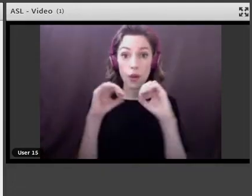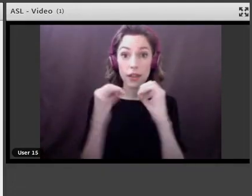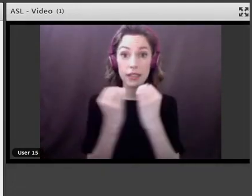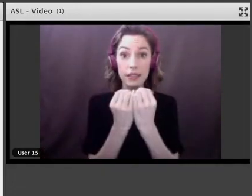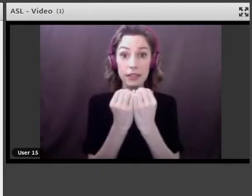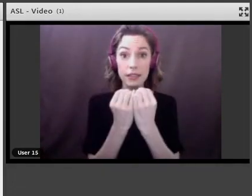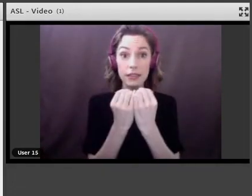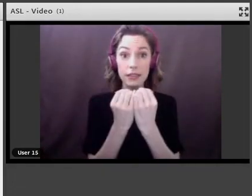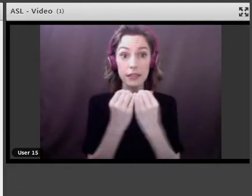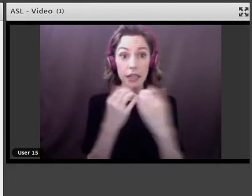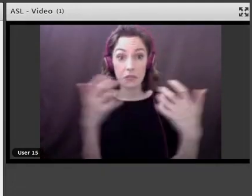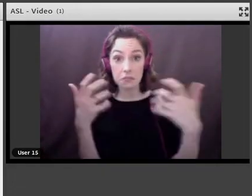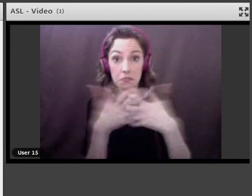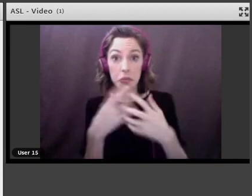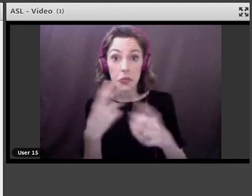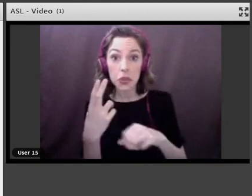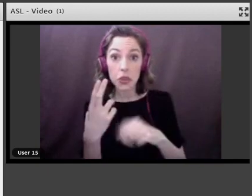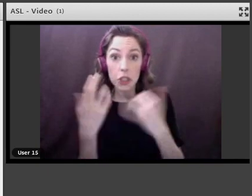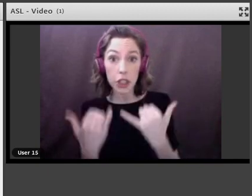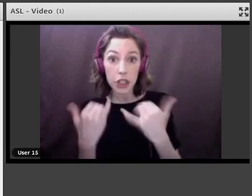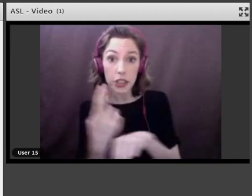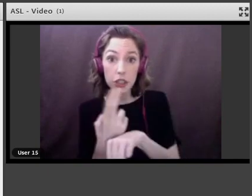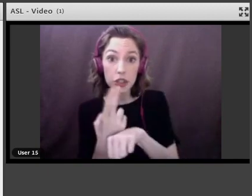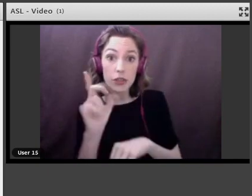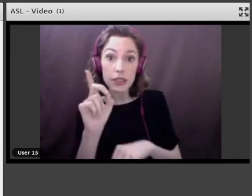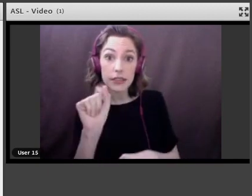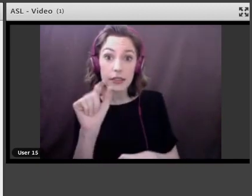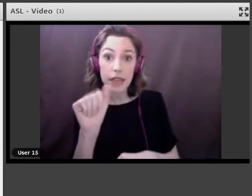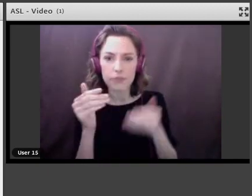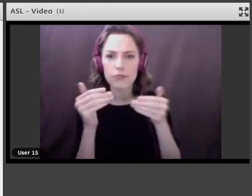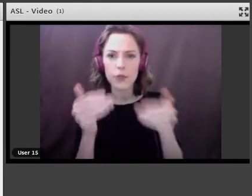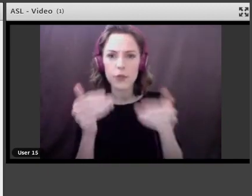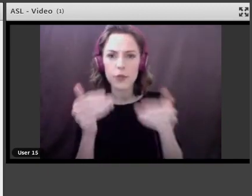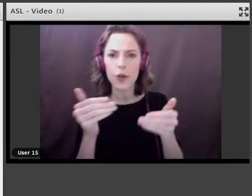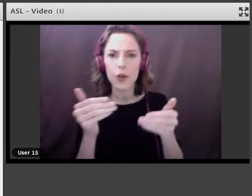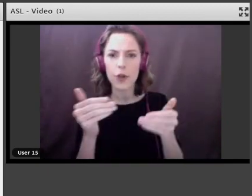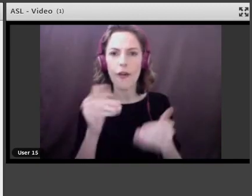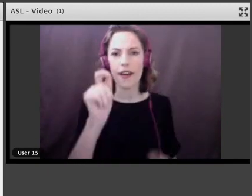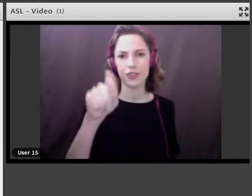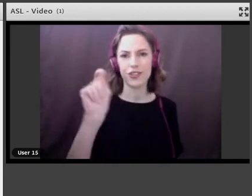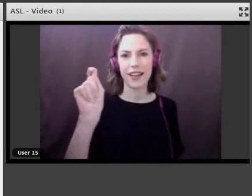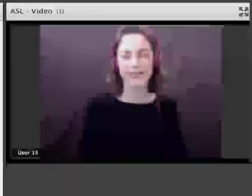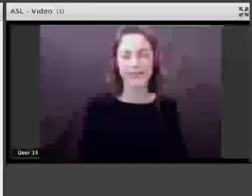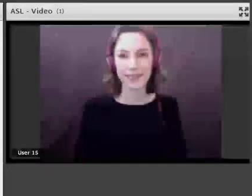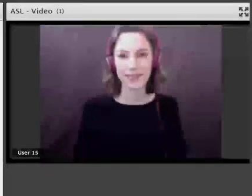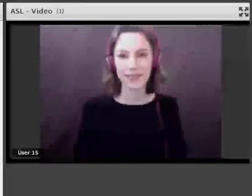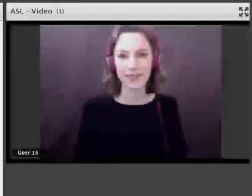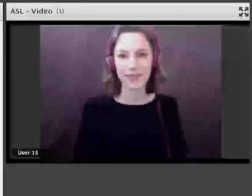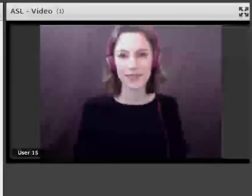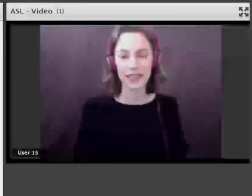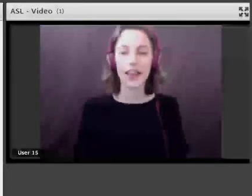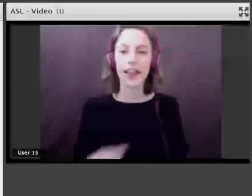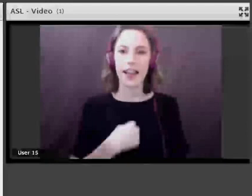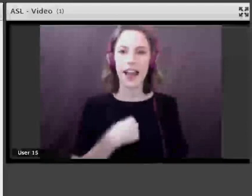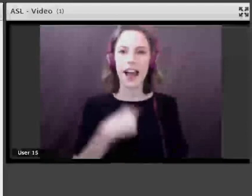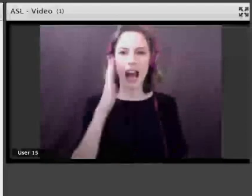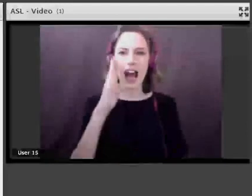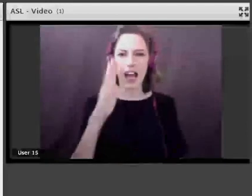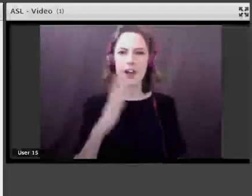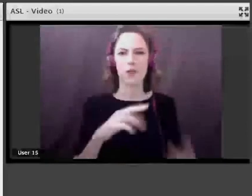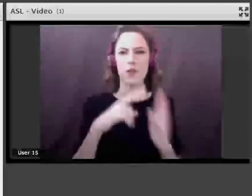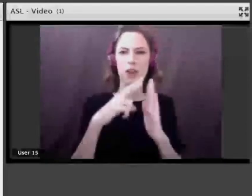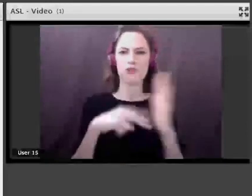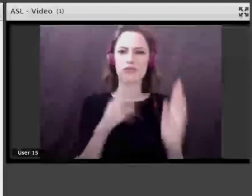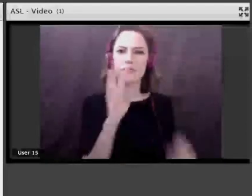currently uses data, we welcome you to do so. I'll be reading this out so that people can contribute to